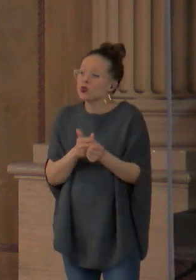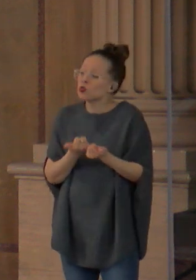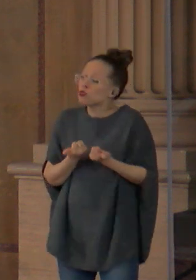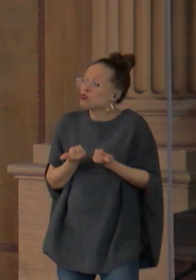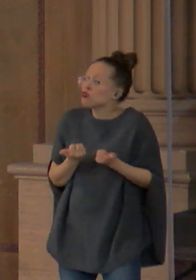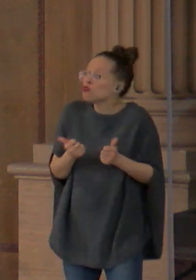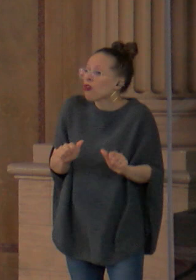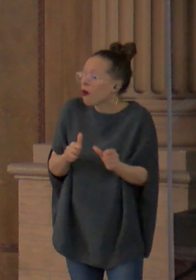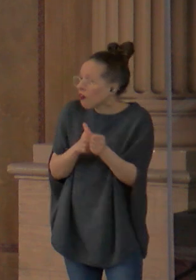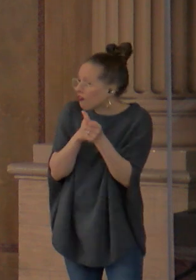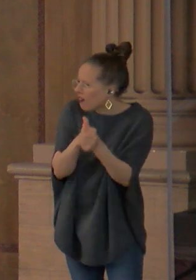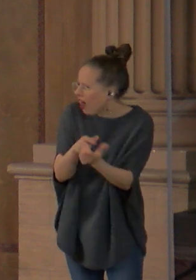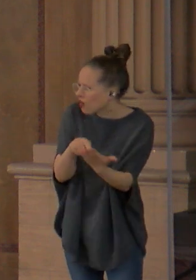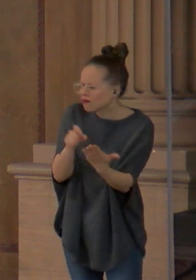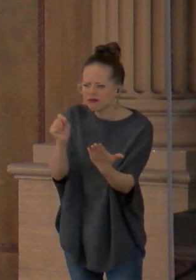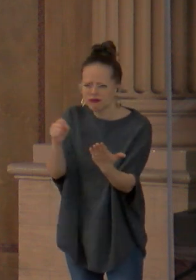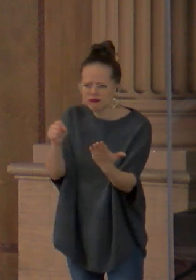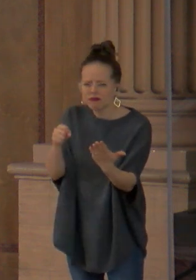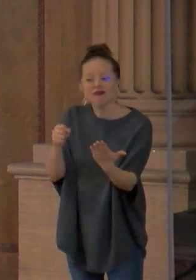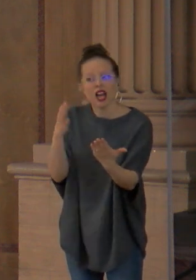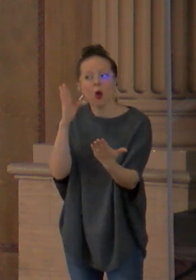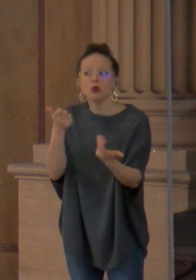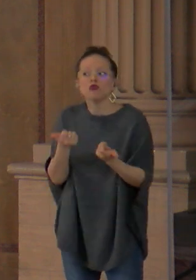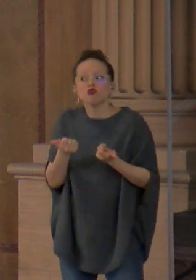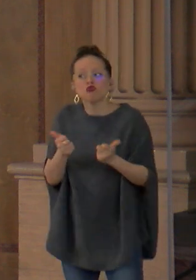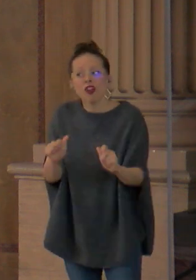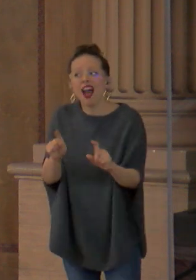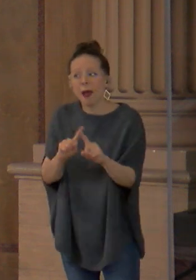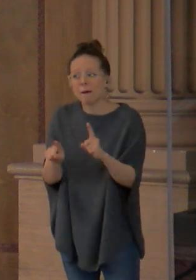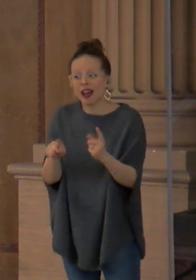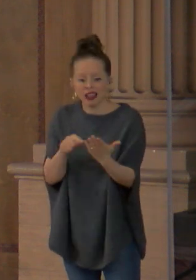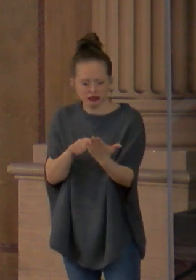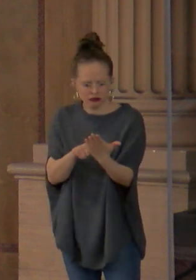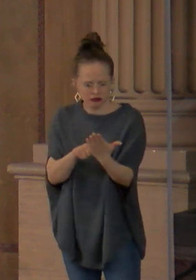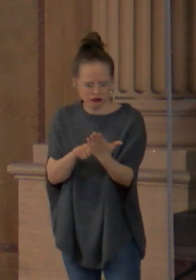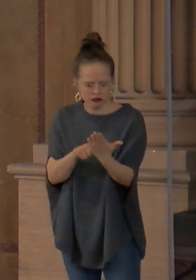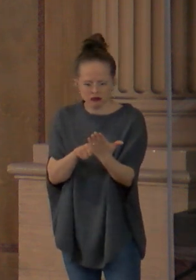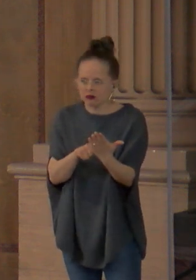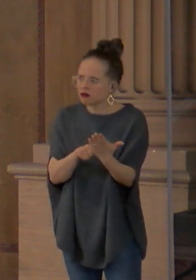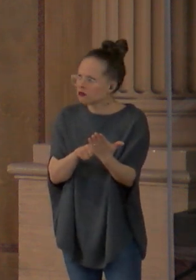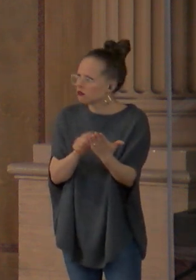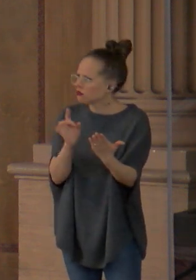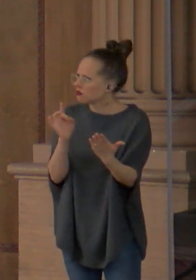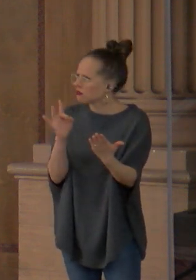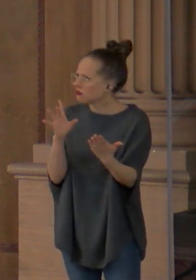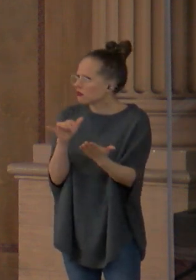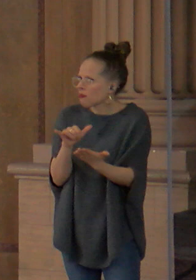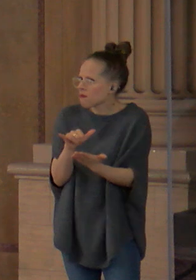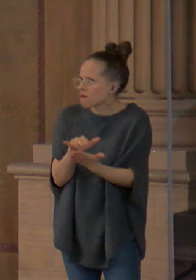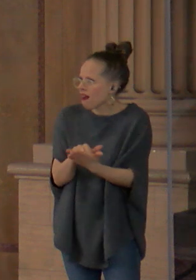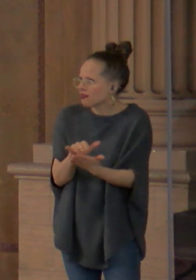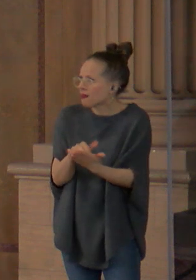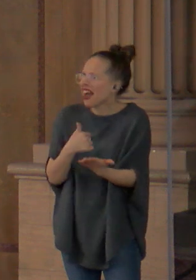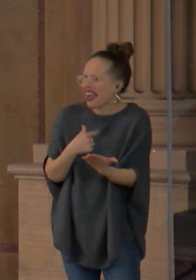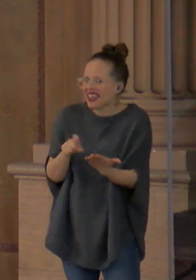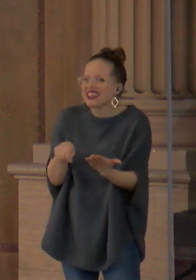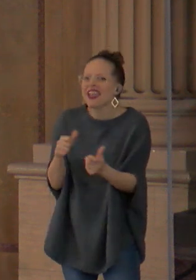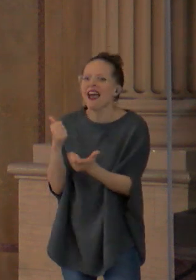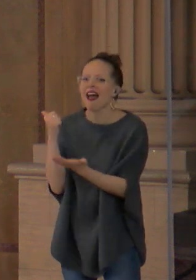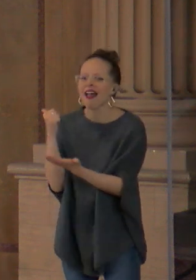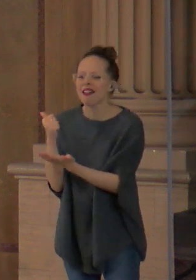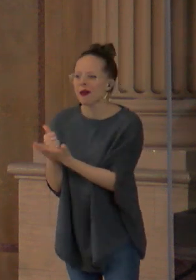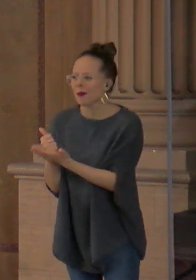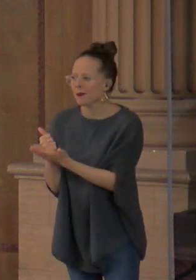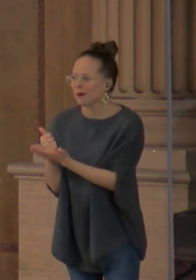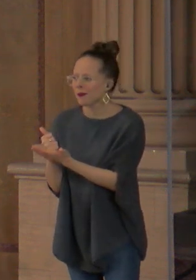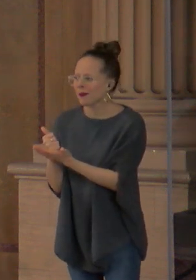really holy, and I'm going to strive. But this is Mount Everest. I'm going to need some help. I